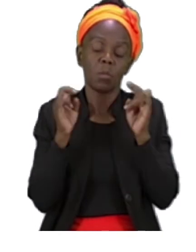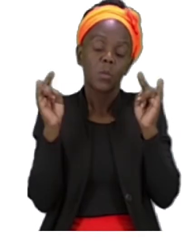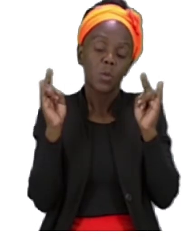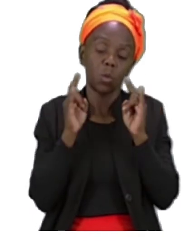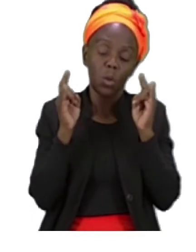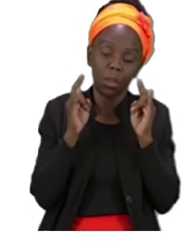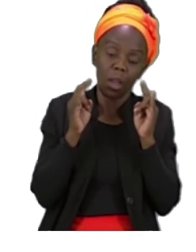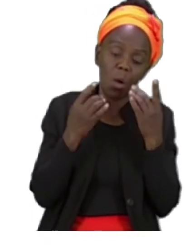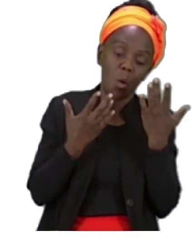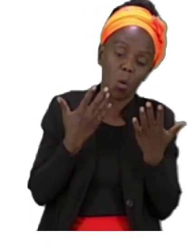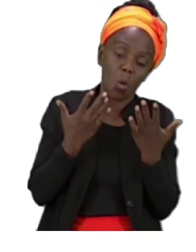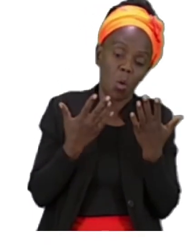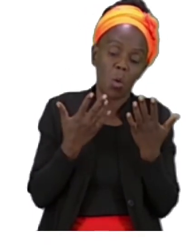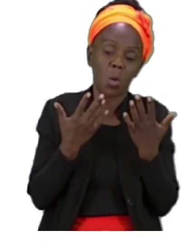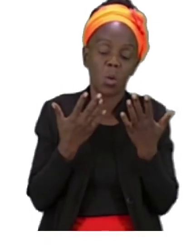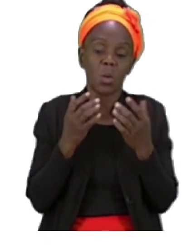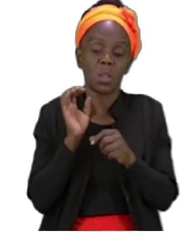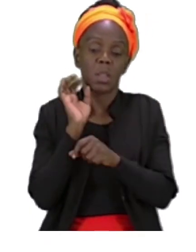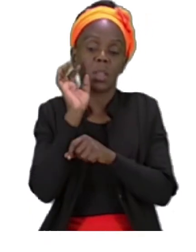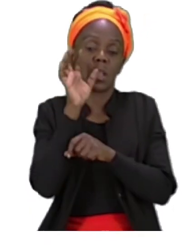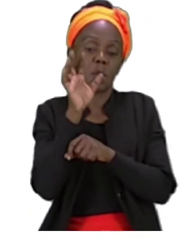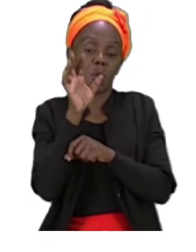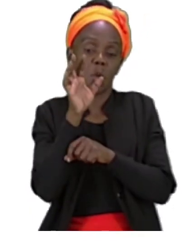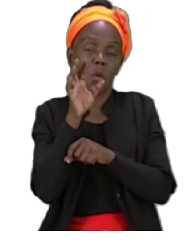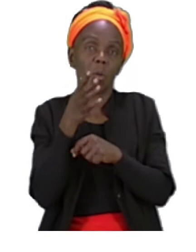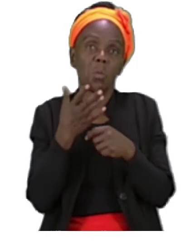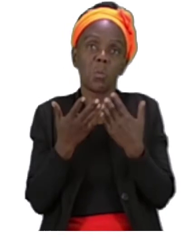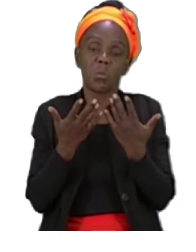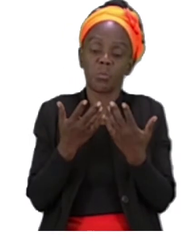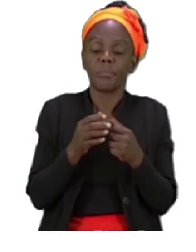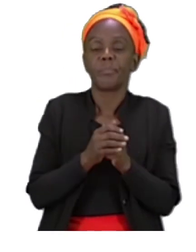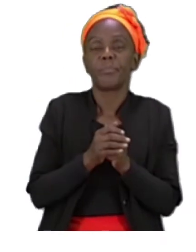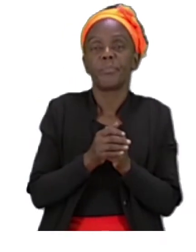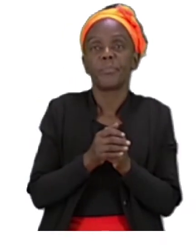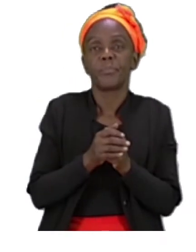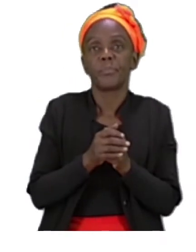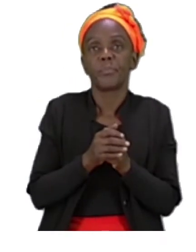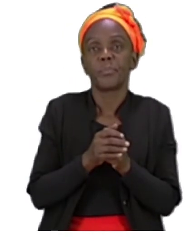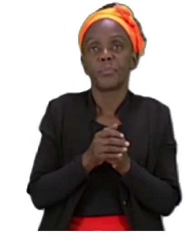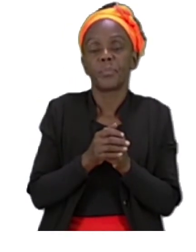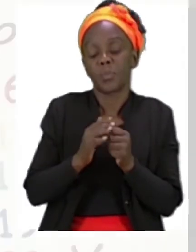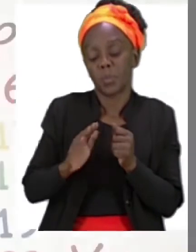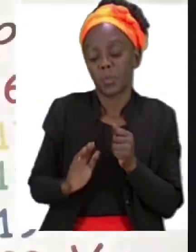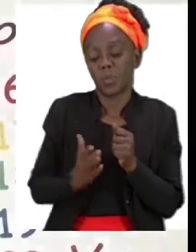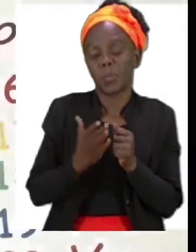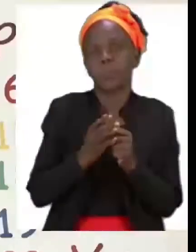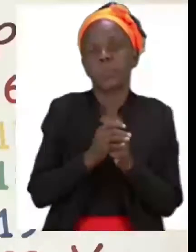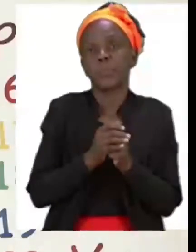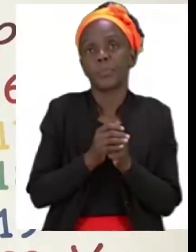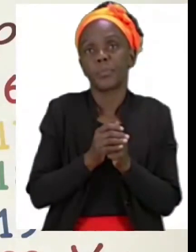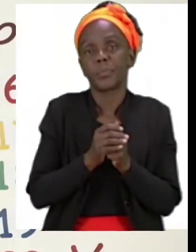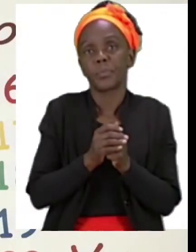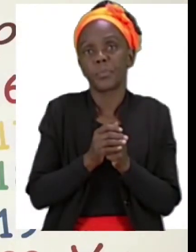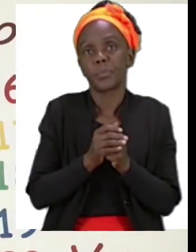dolls, or you can say netball. So I am going to say what